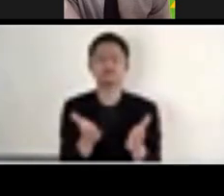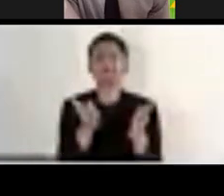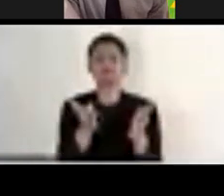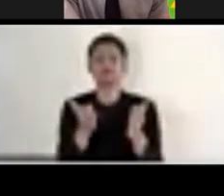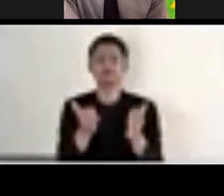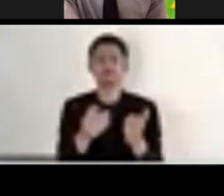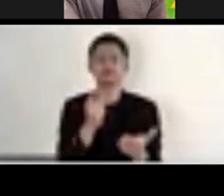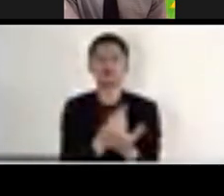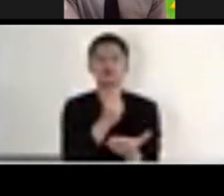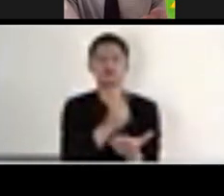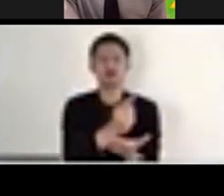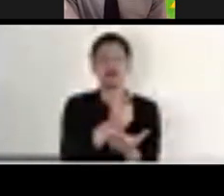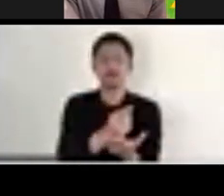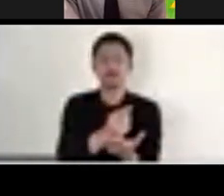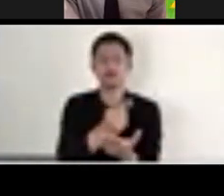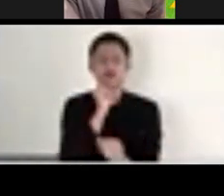Khoirul